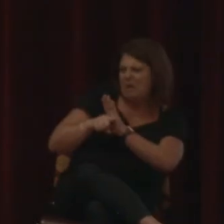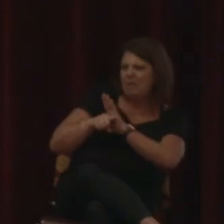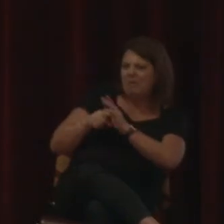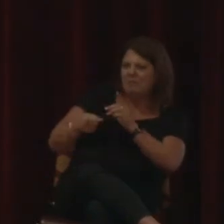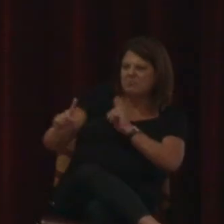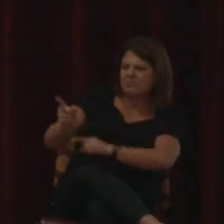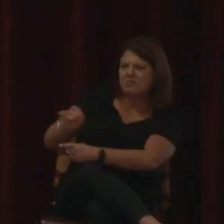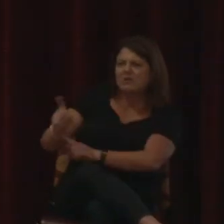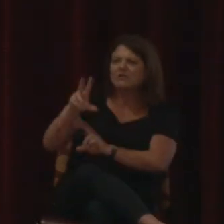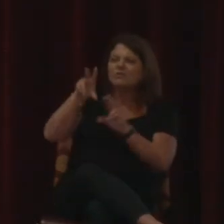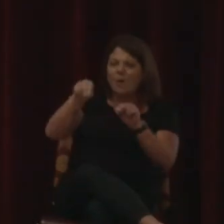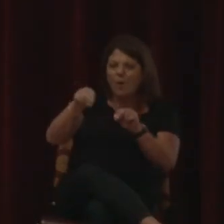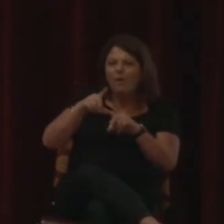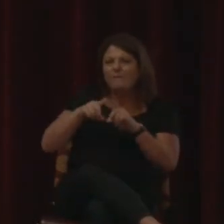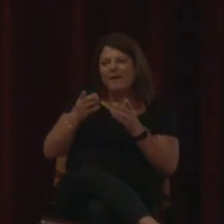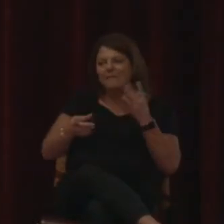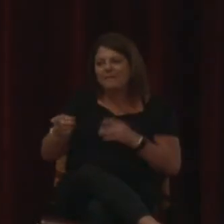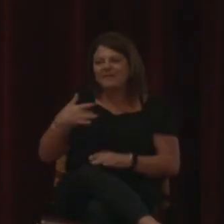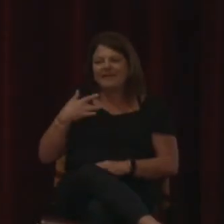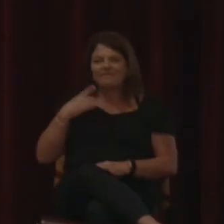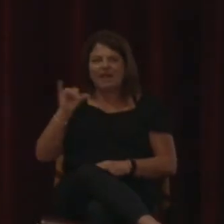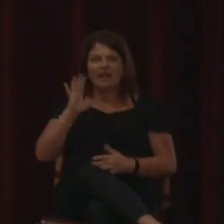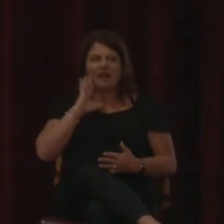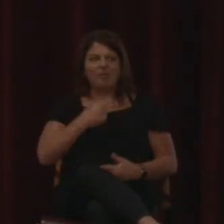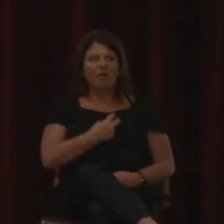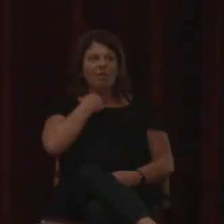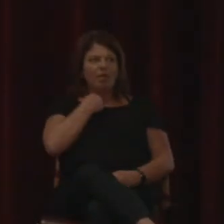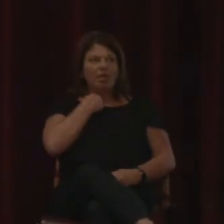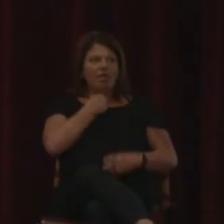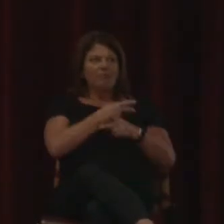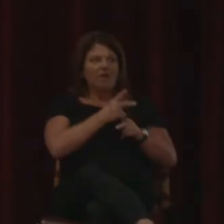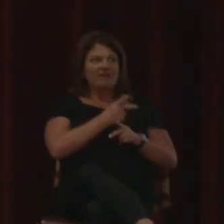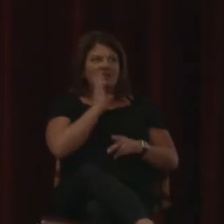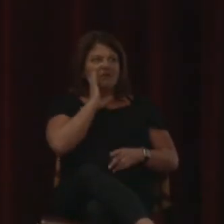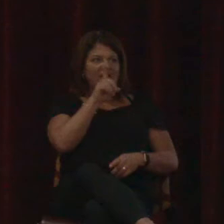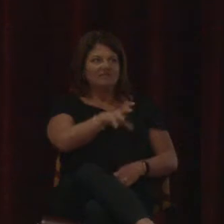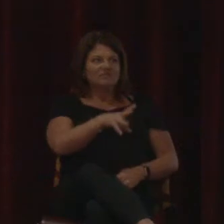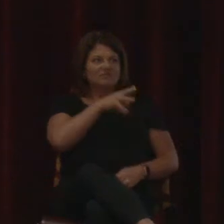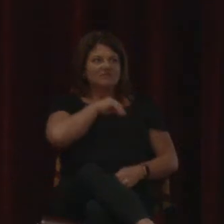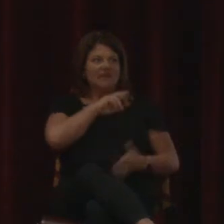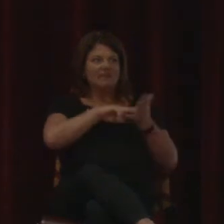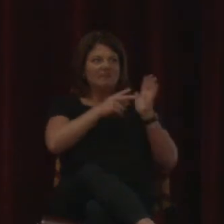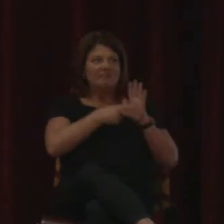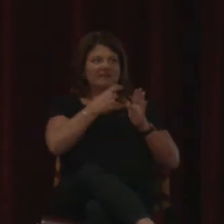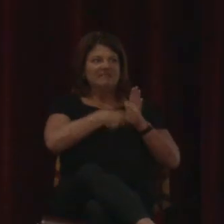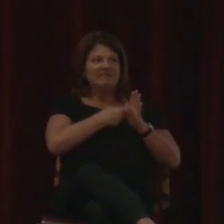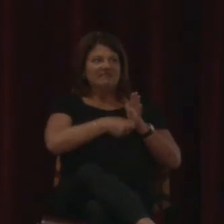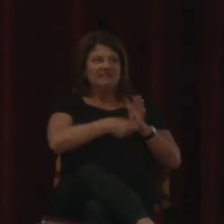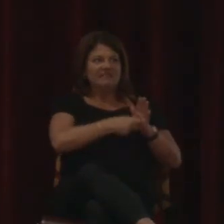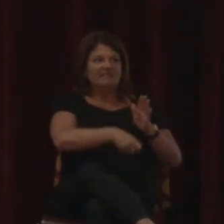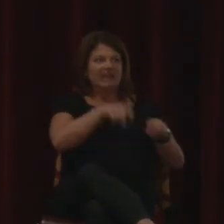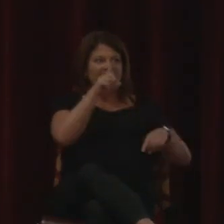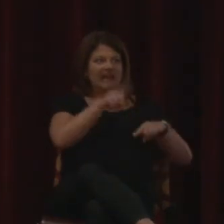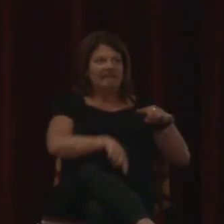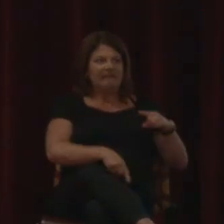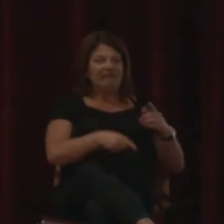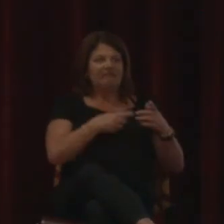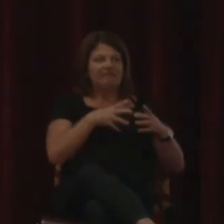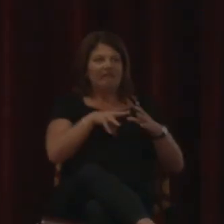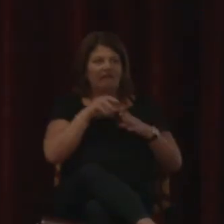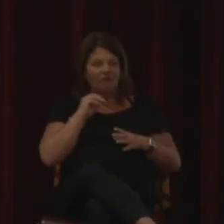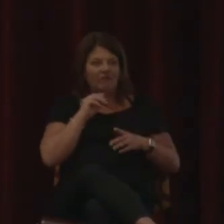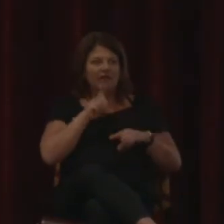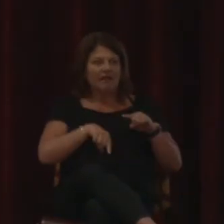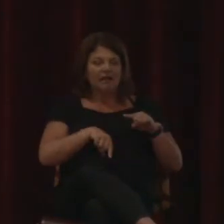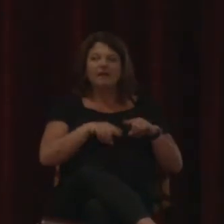like bankers might entrap them into some product and going to charge them a whole bunch of fees and that they can't get out. But they can feel